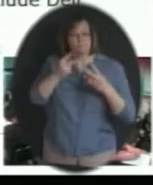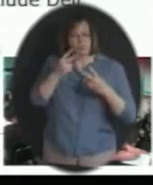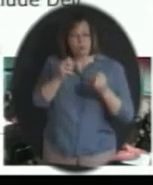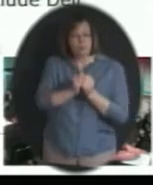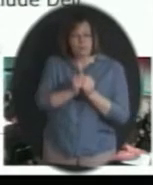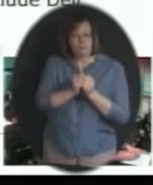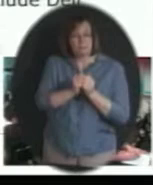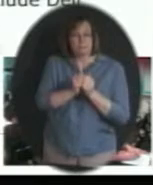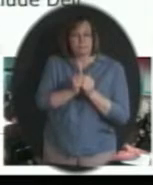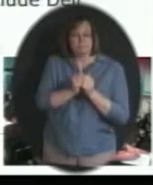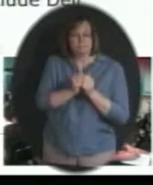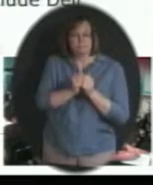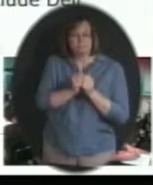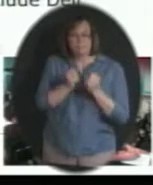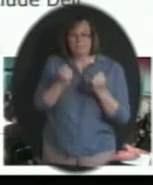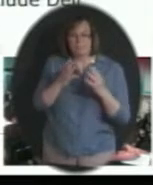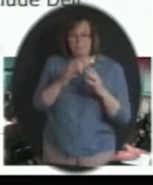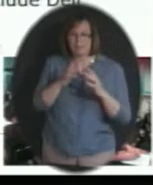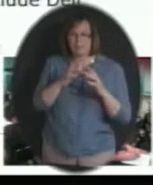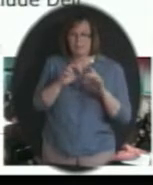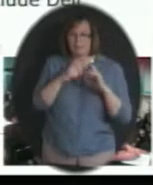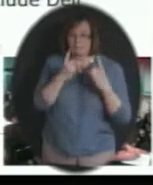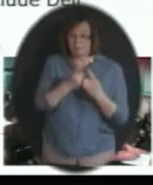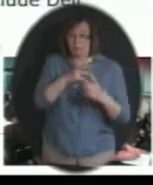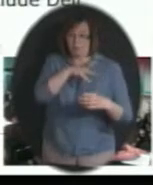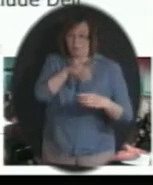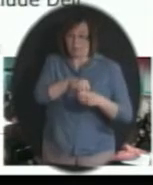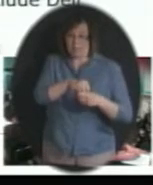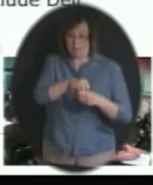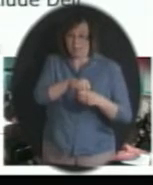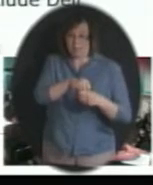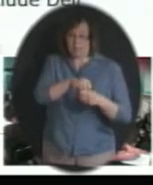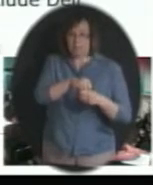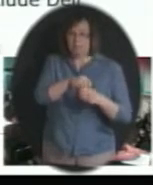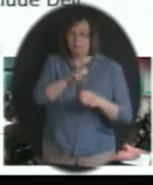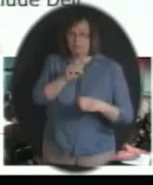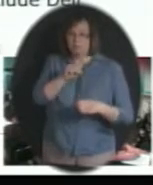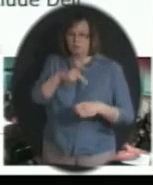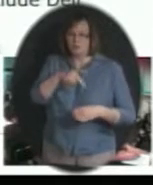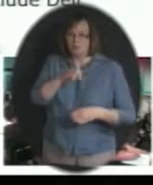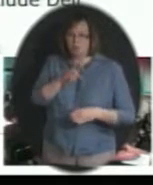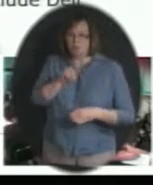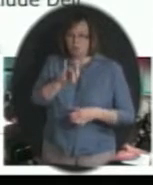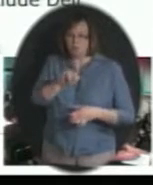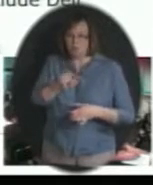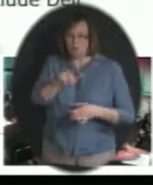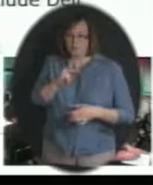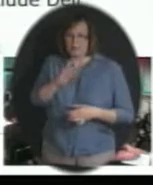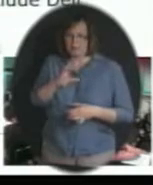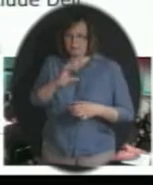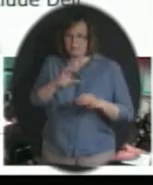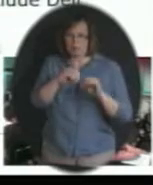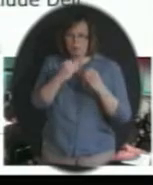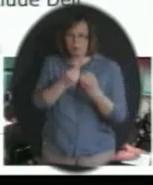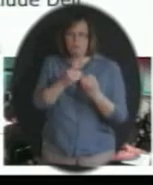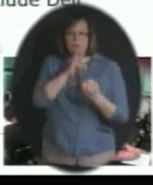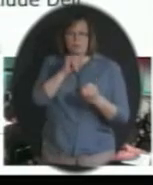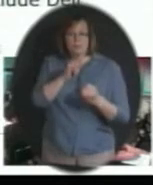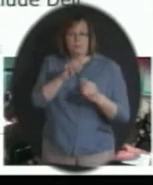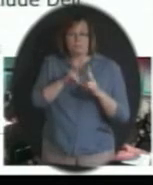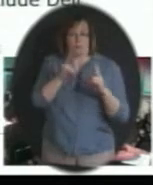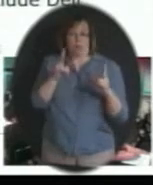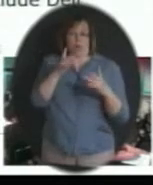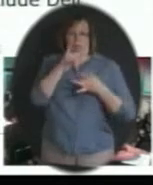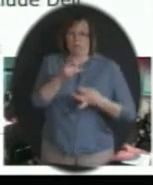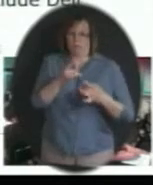of divisions within the Sporting KC organization, which really is very